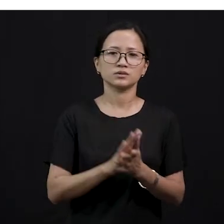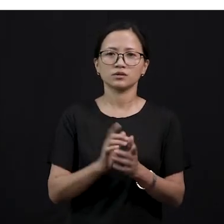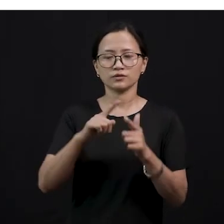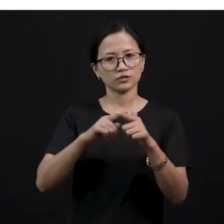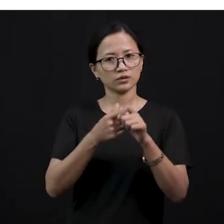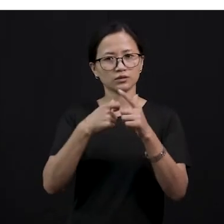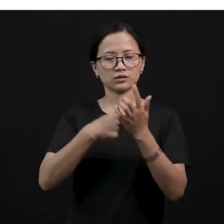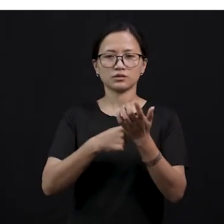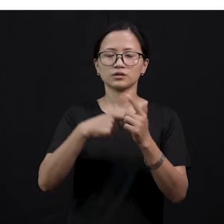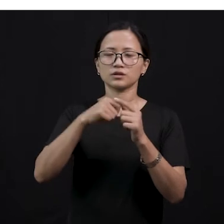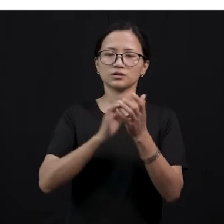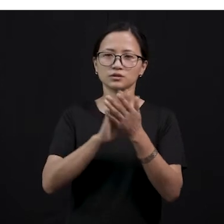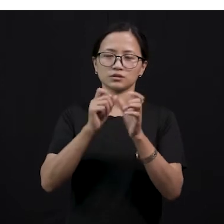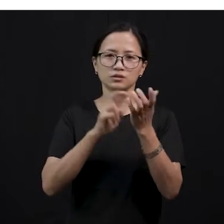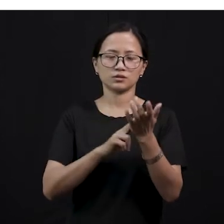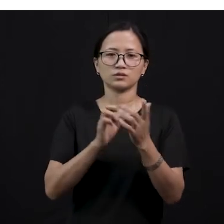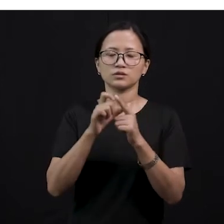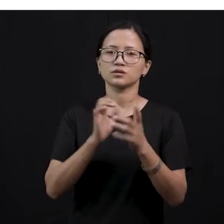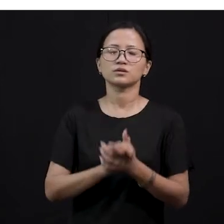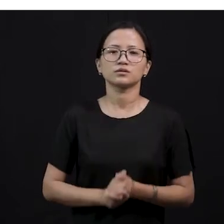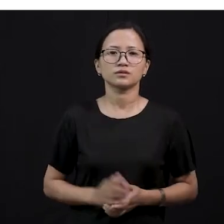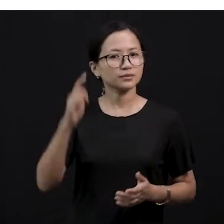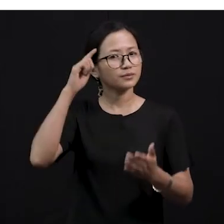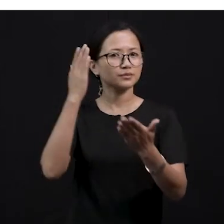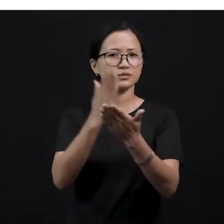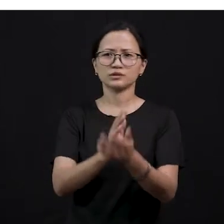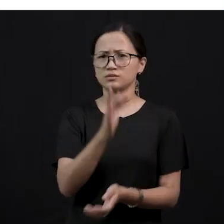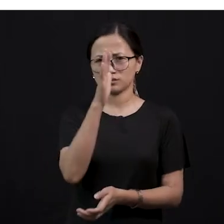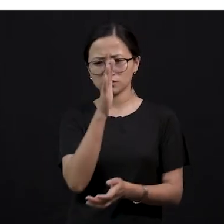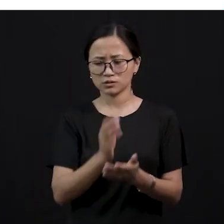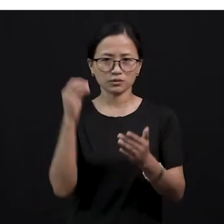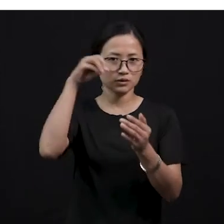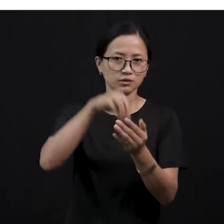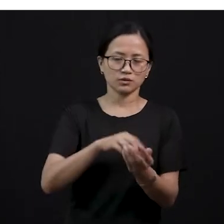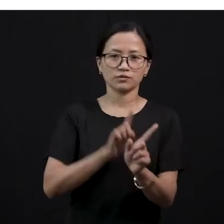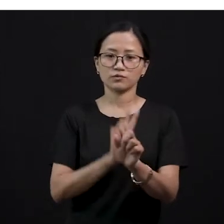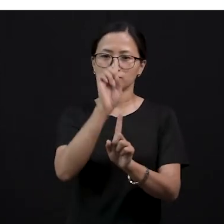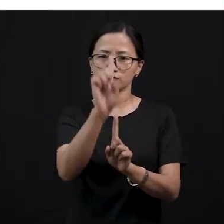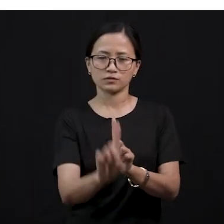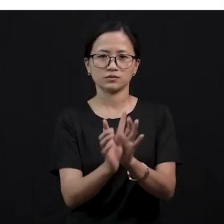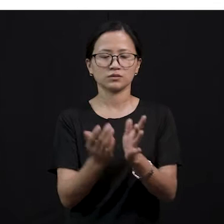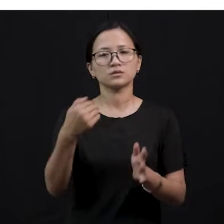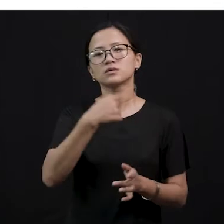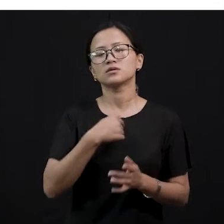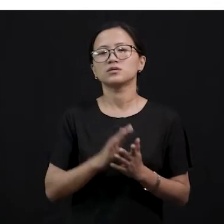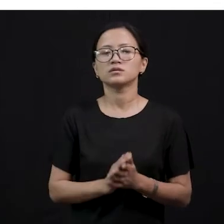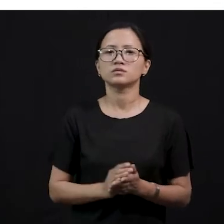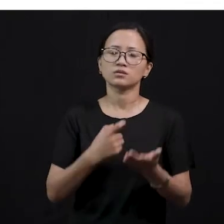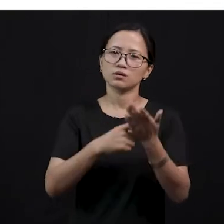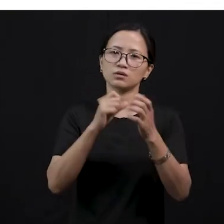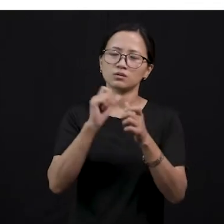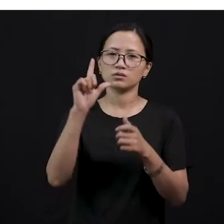the actual truth, I will believe in the lies that they put in front of me. So the role